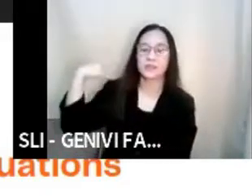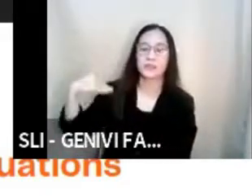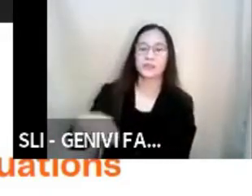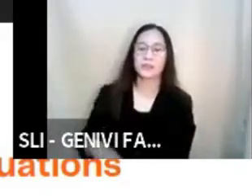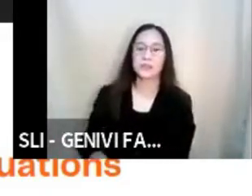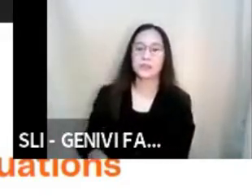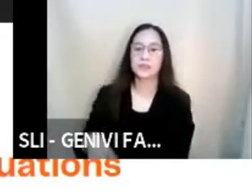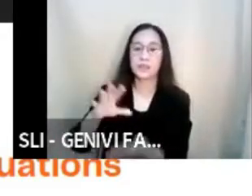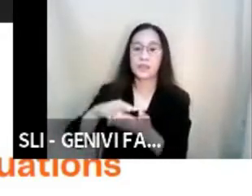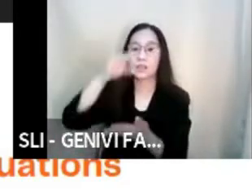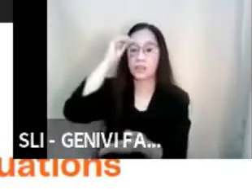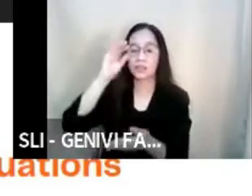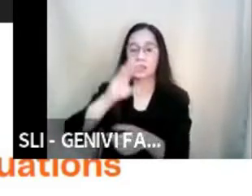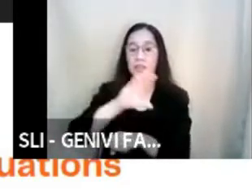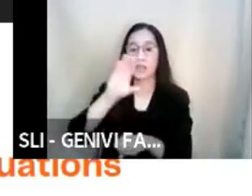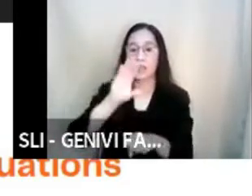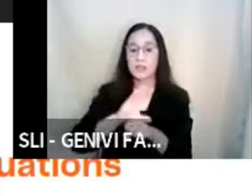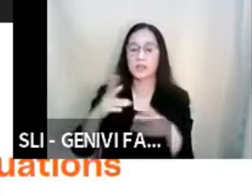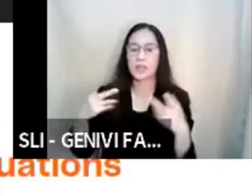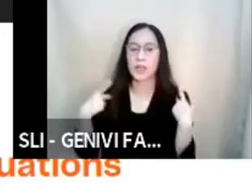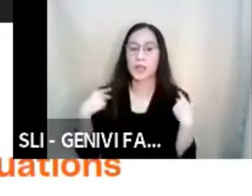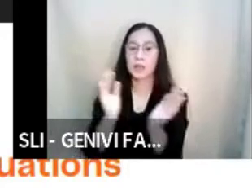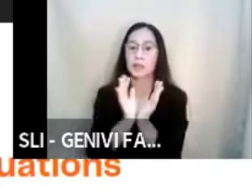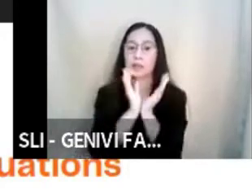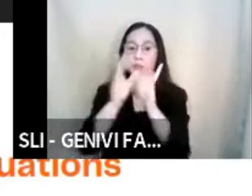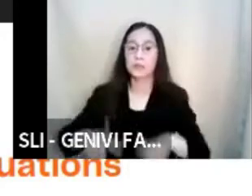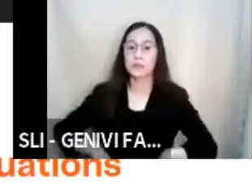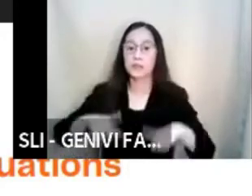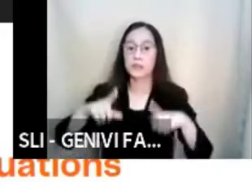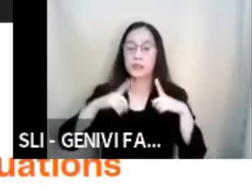center, we would have community living activities where the